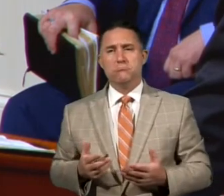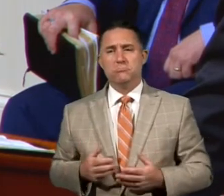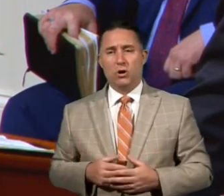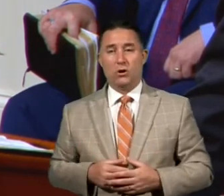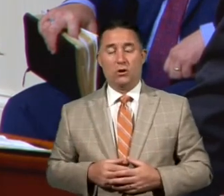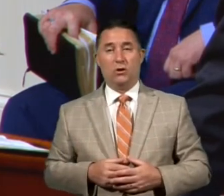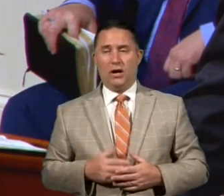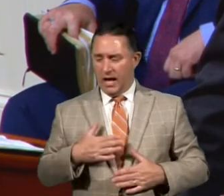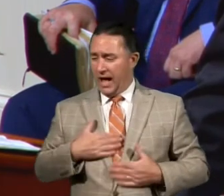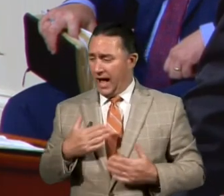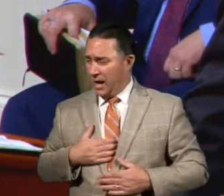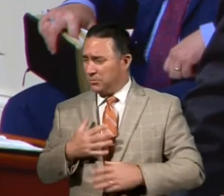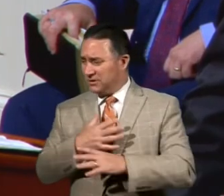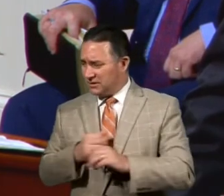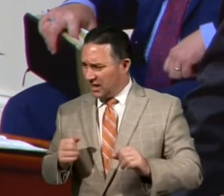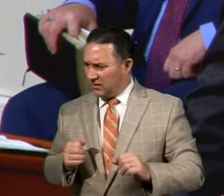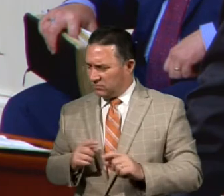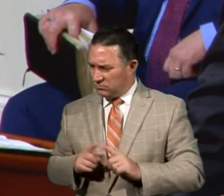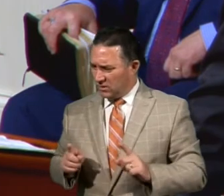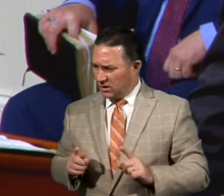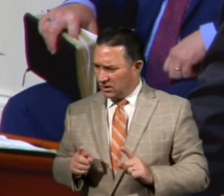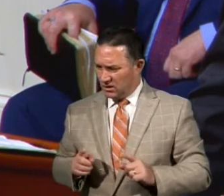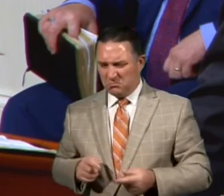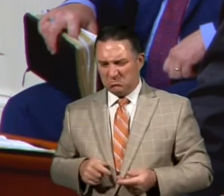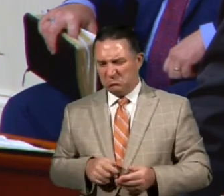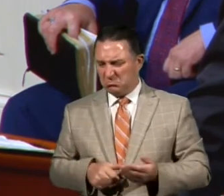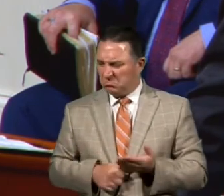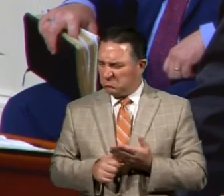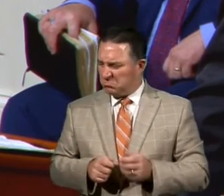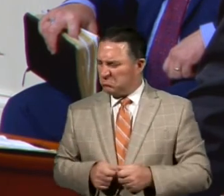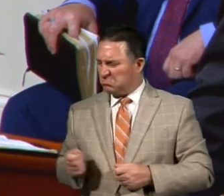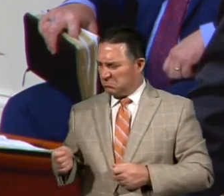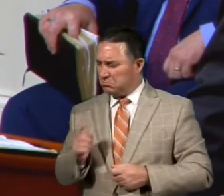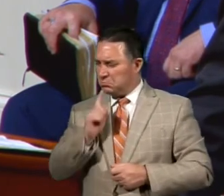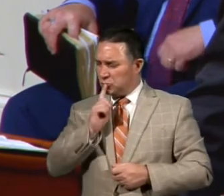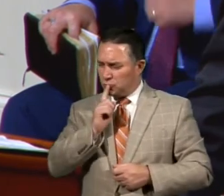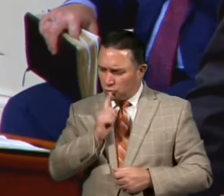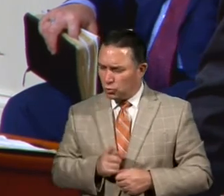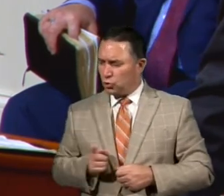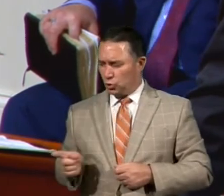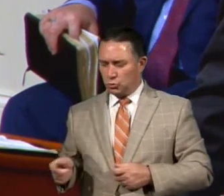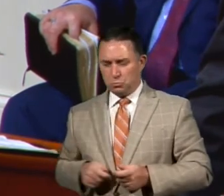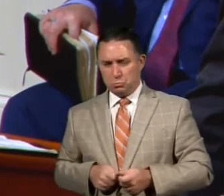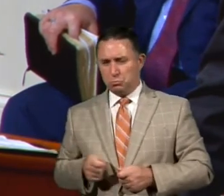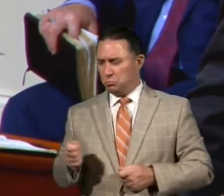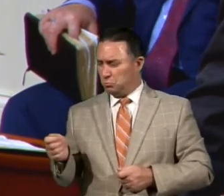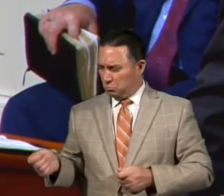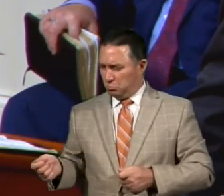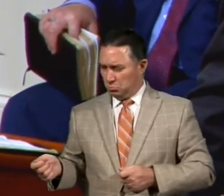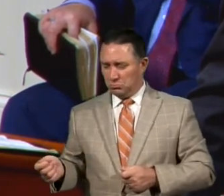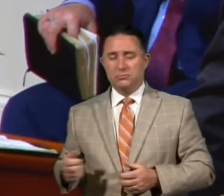I said, well, I'm glad you're saved, but let me give this to you just to be sure.